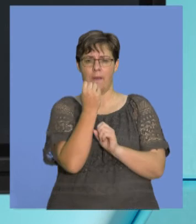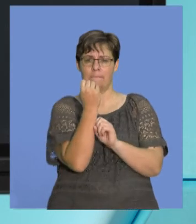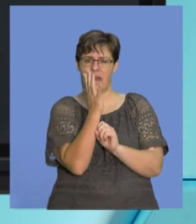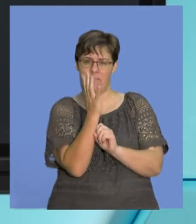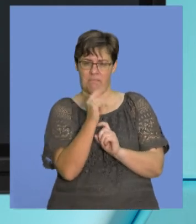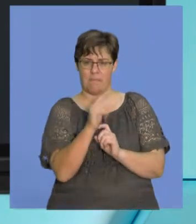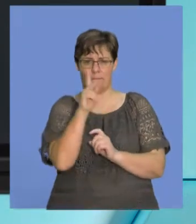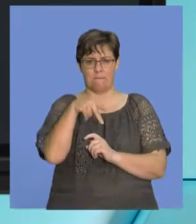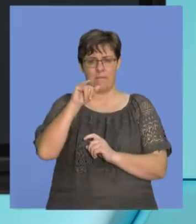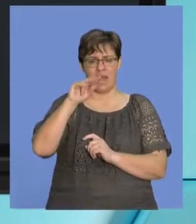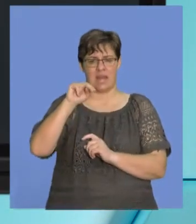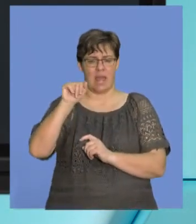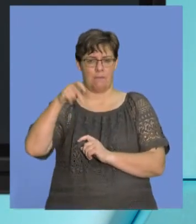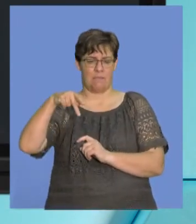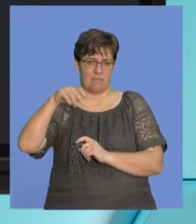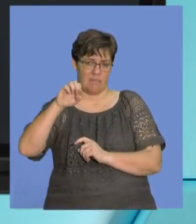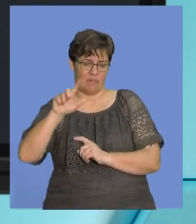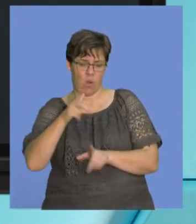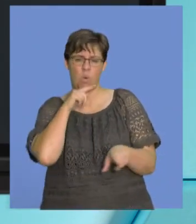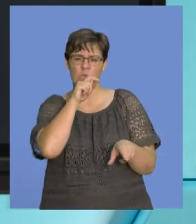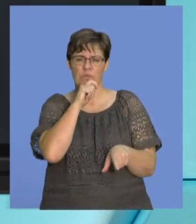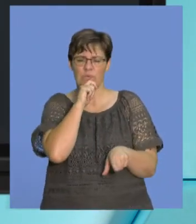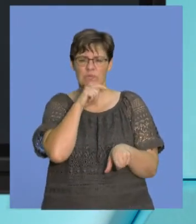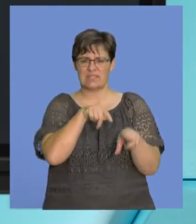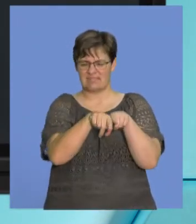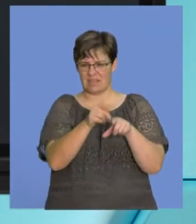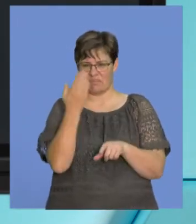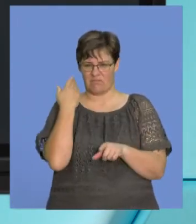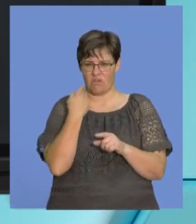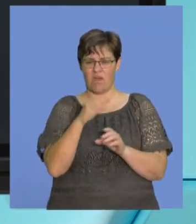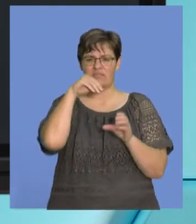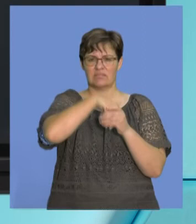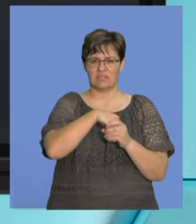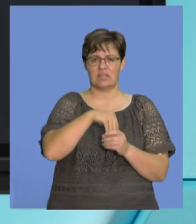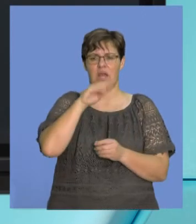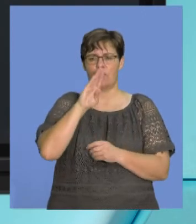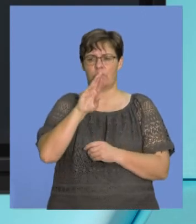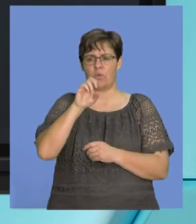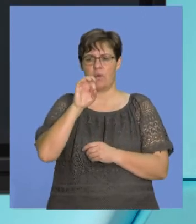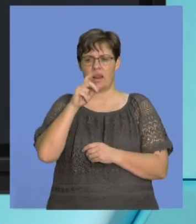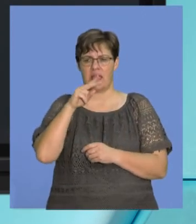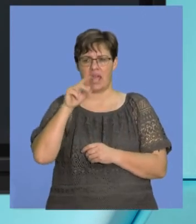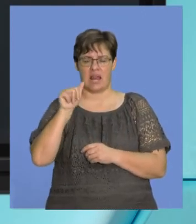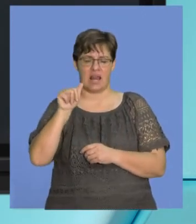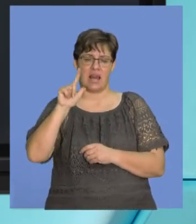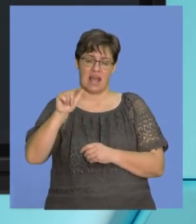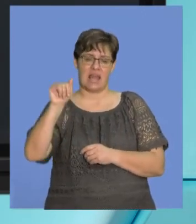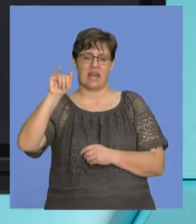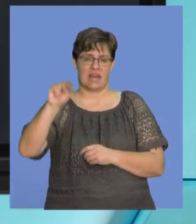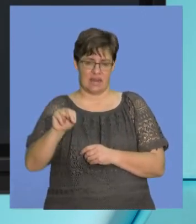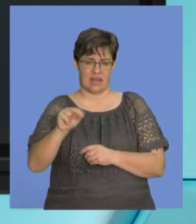in the if you've eaten them or used them in an experiment before, they contain an enzyme called bromelain, and